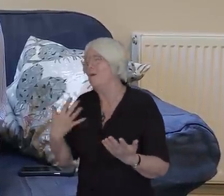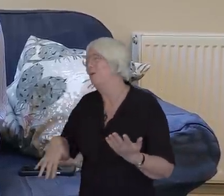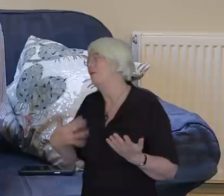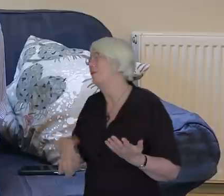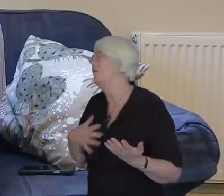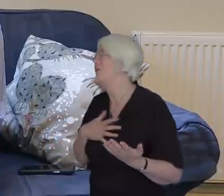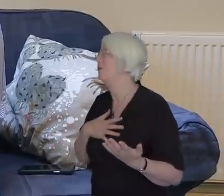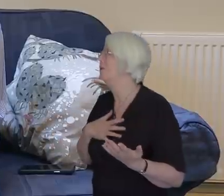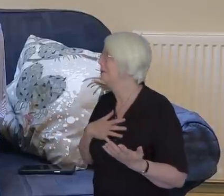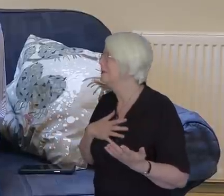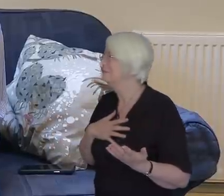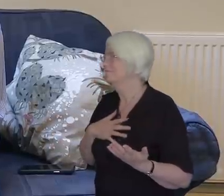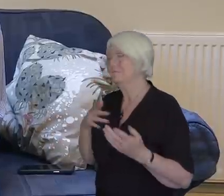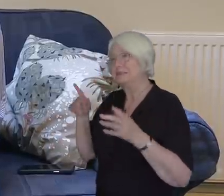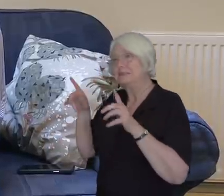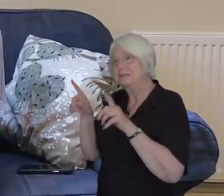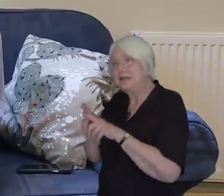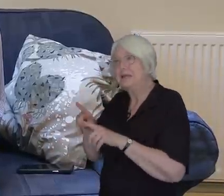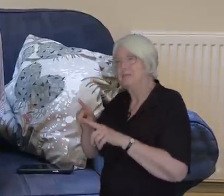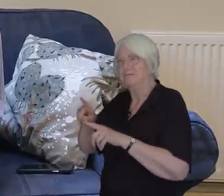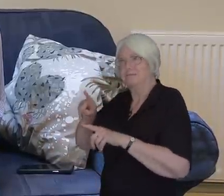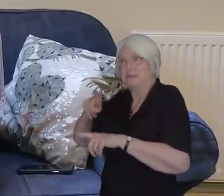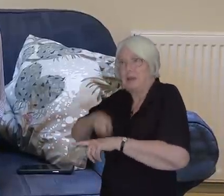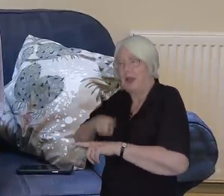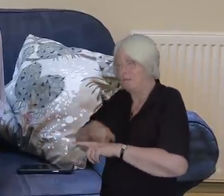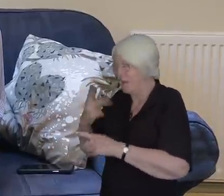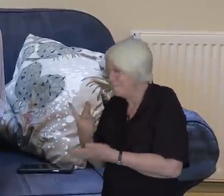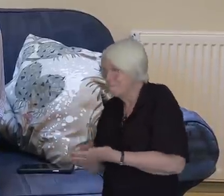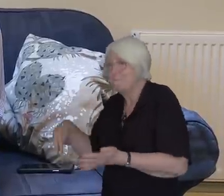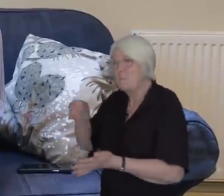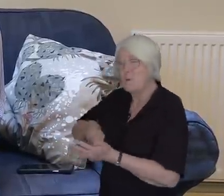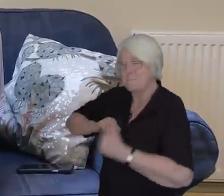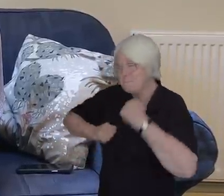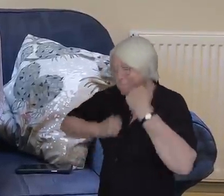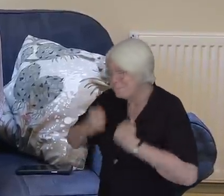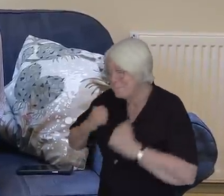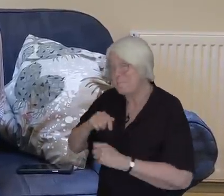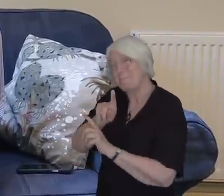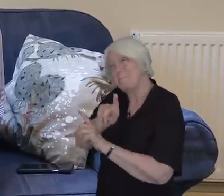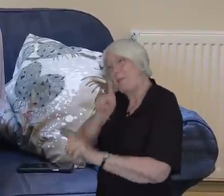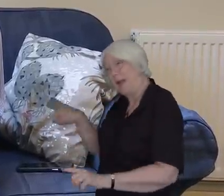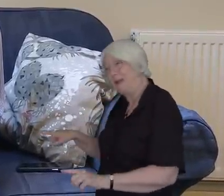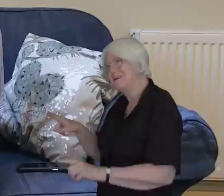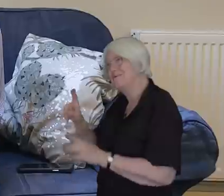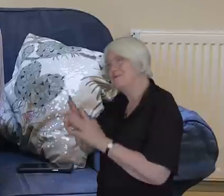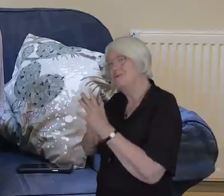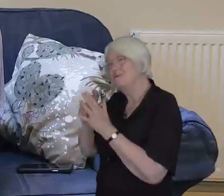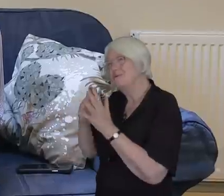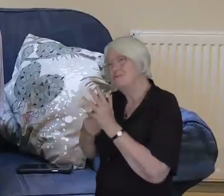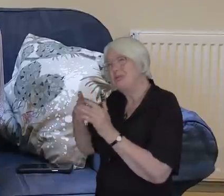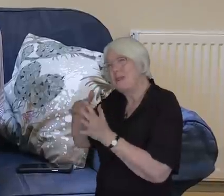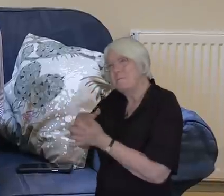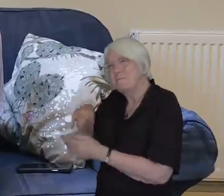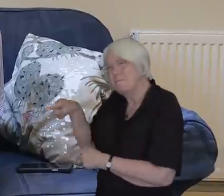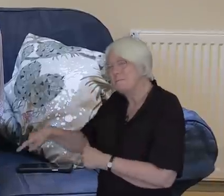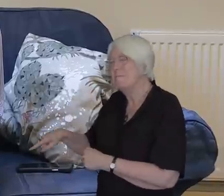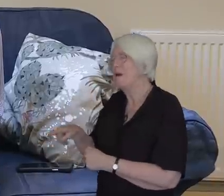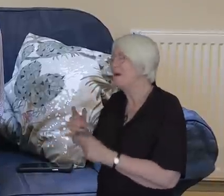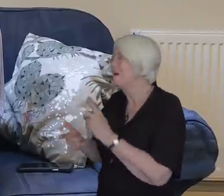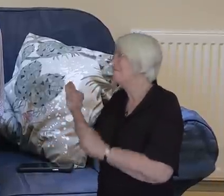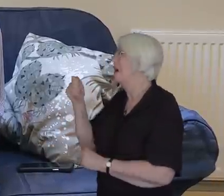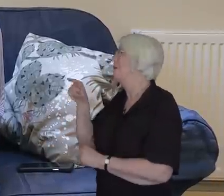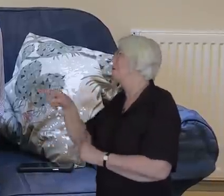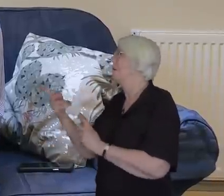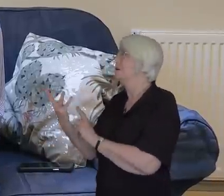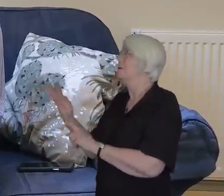to us? That same hour, they got up and returned to Jerusalem, and they found the 11 and their companions